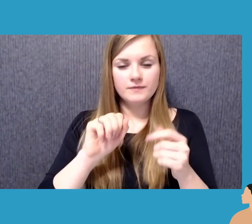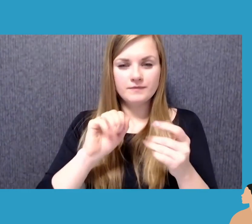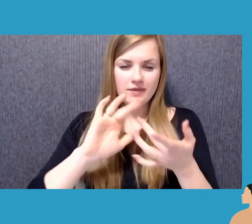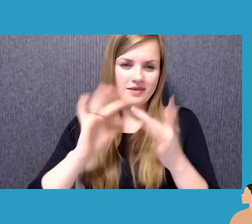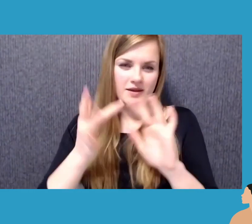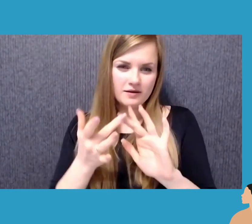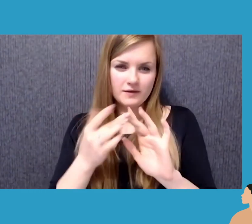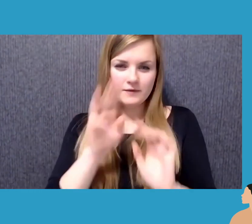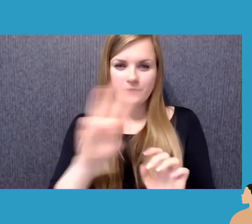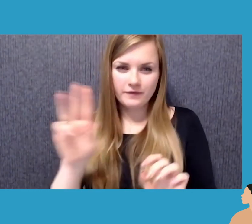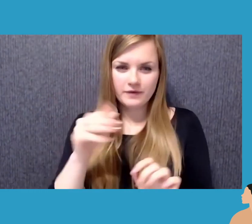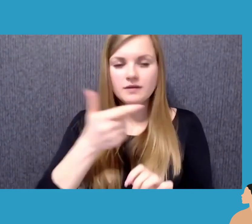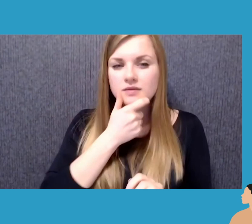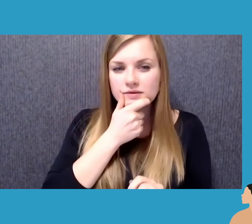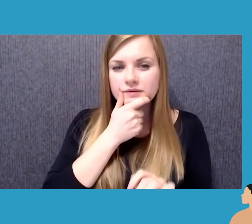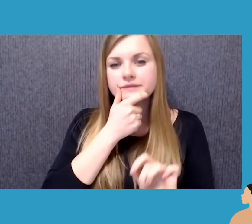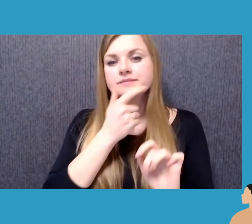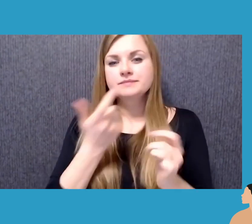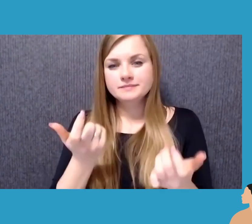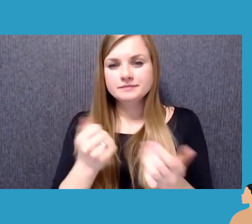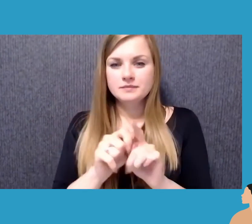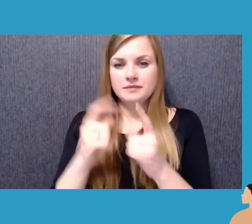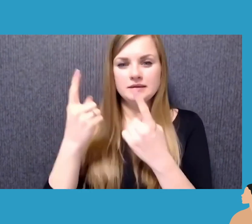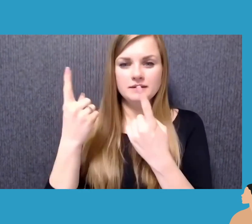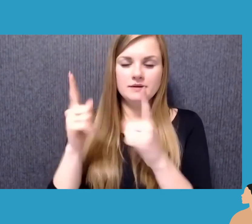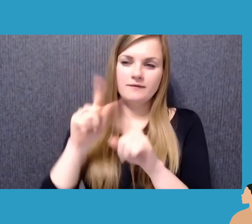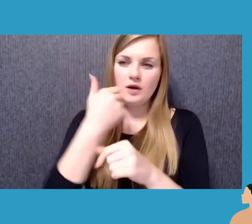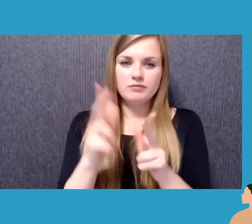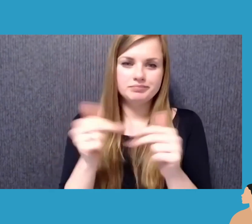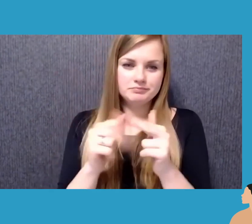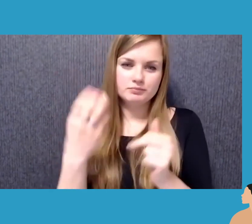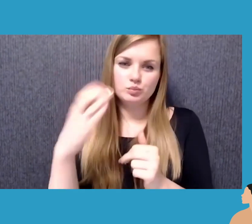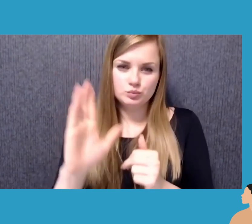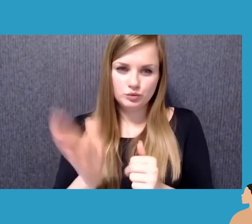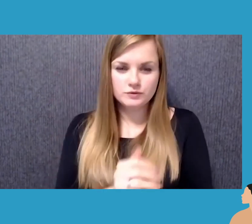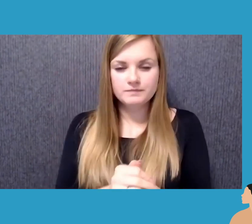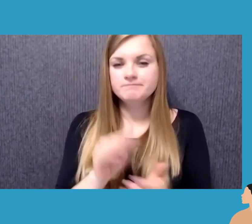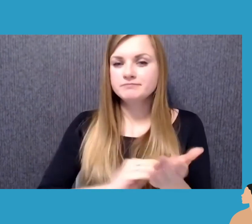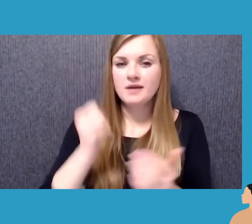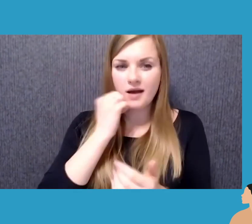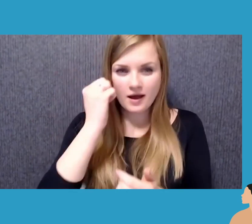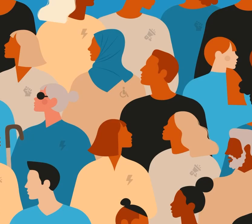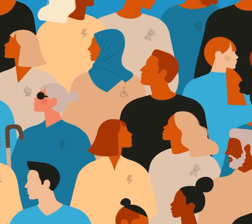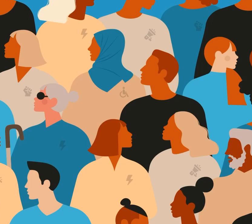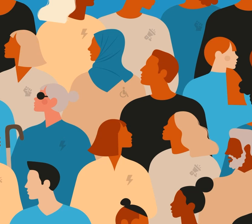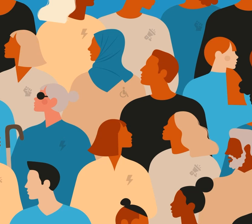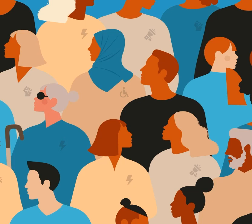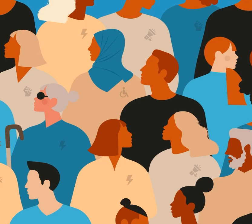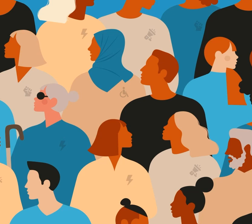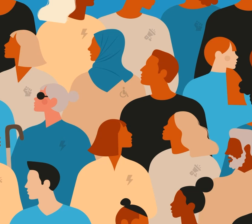You are welcome to follow the broadcasting at the forum website. You will find the recordings